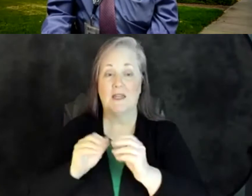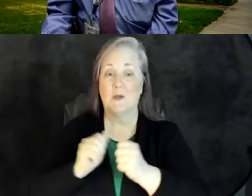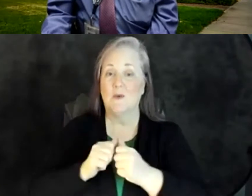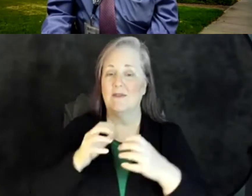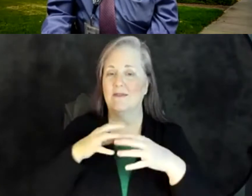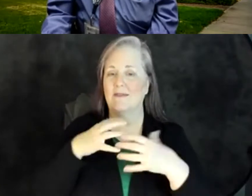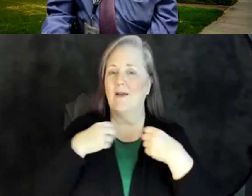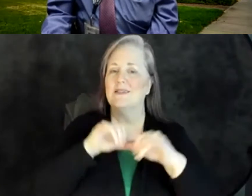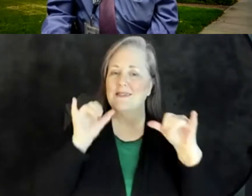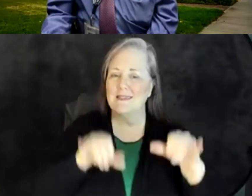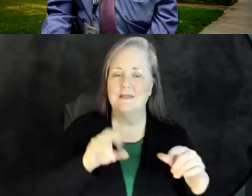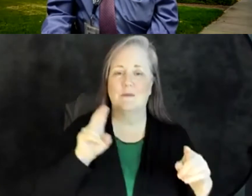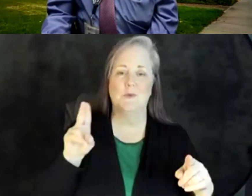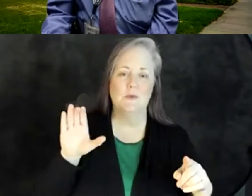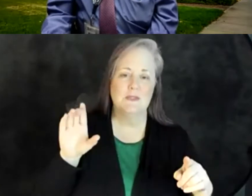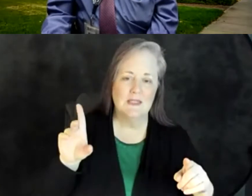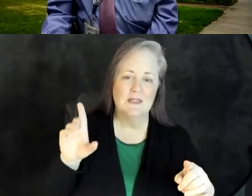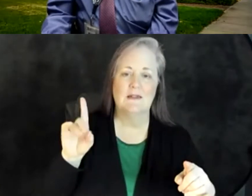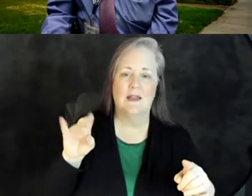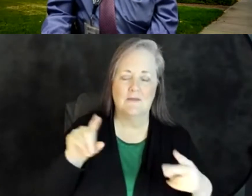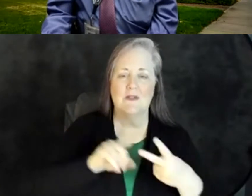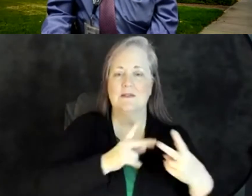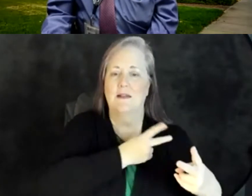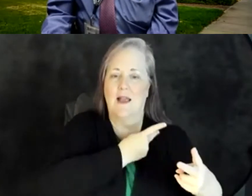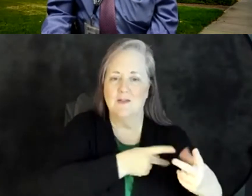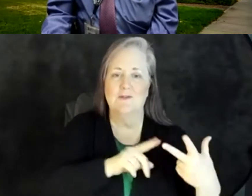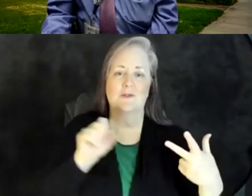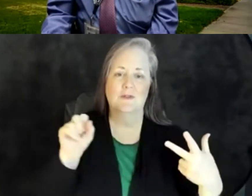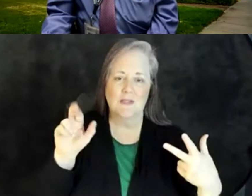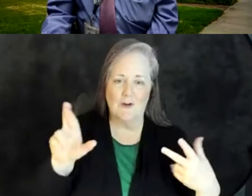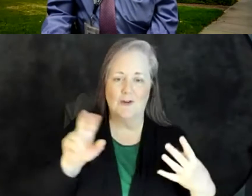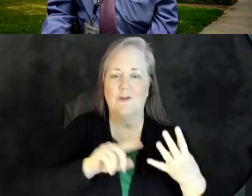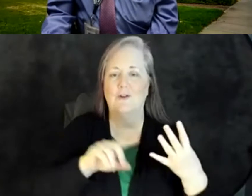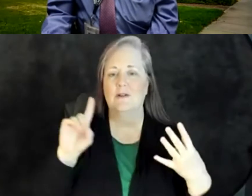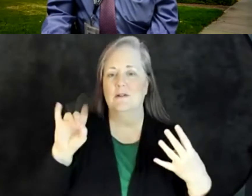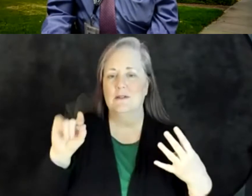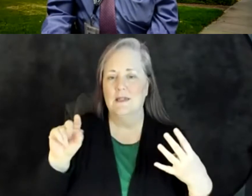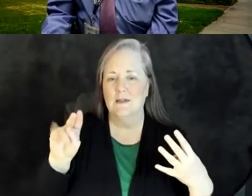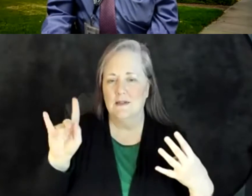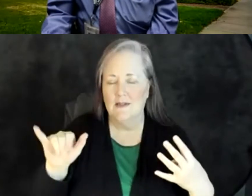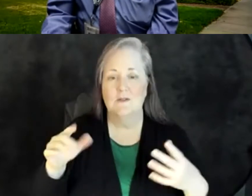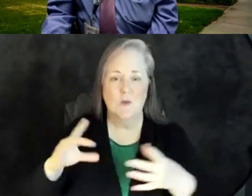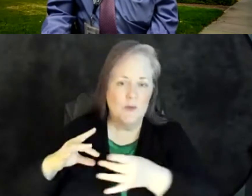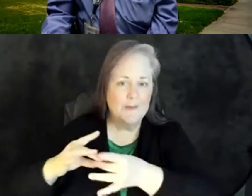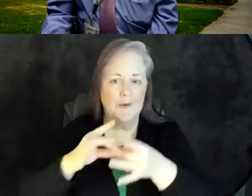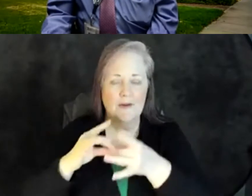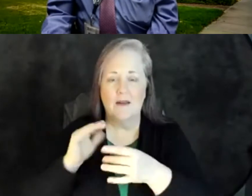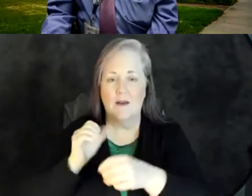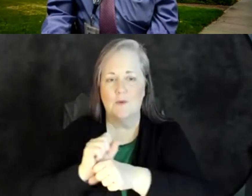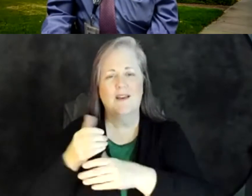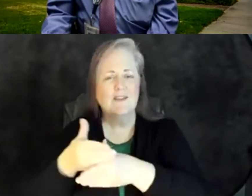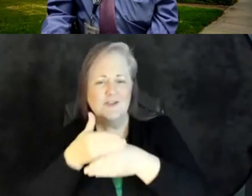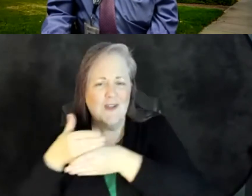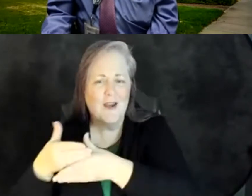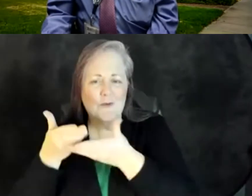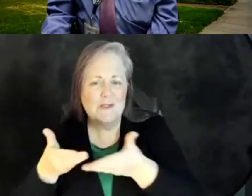systems, UC Davis, Kaiser, Sutter, Dignity, to coordinate our efforts and to share resources. And that has